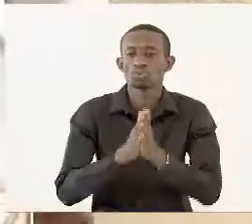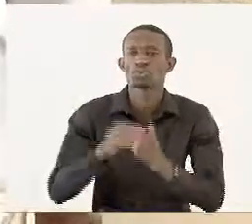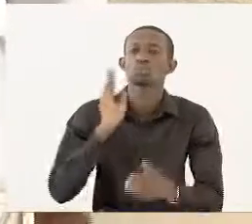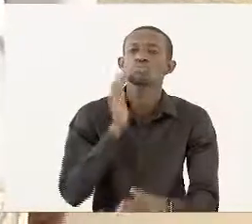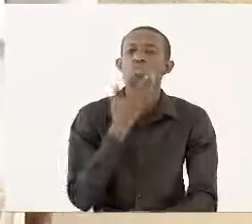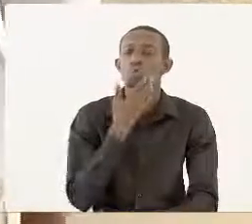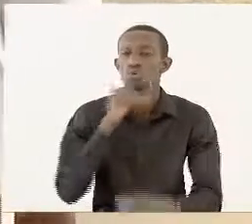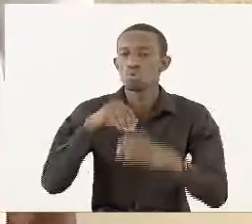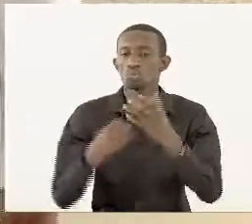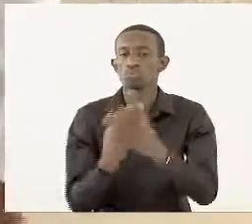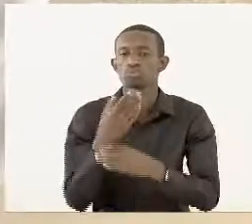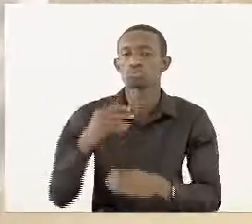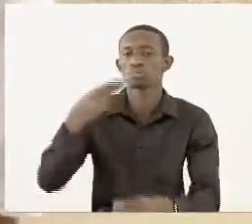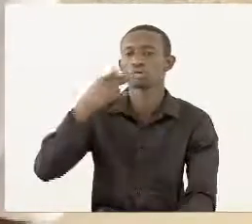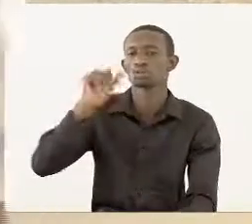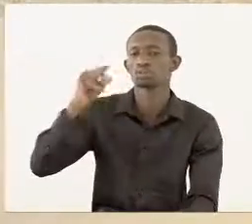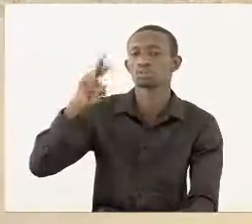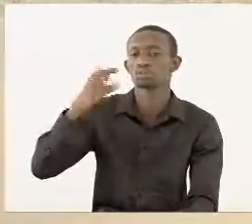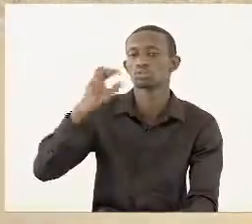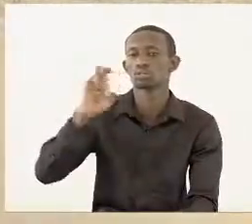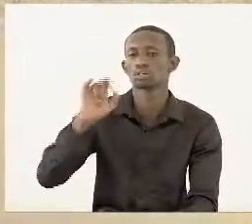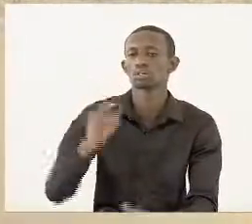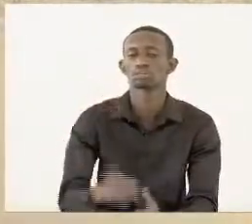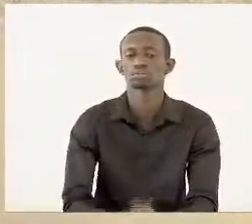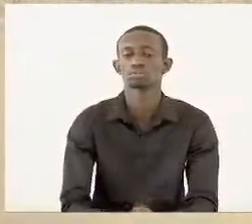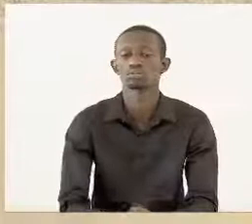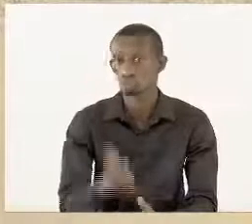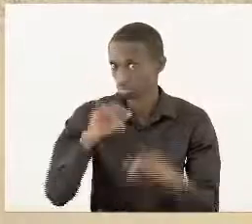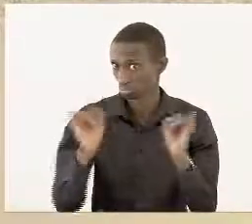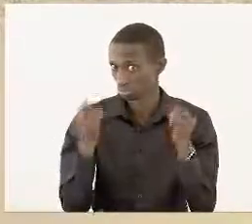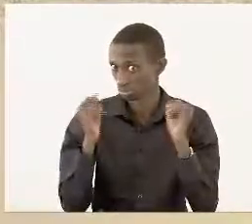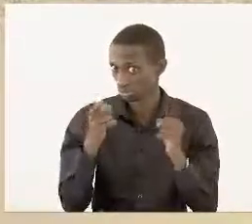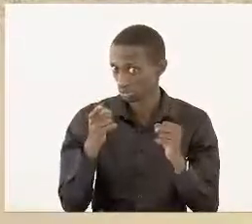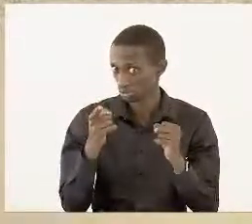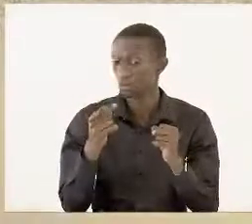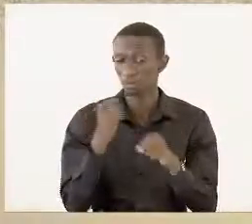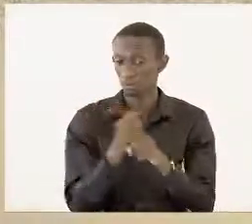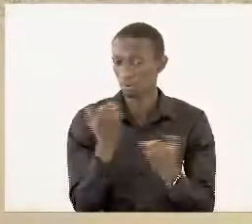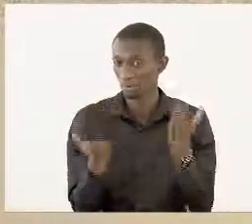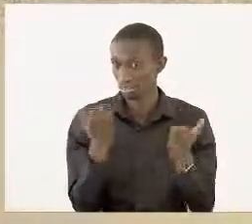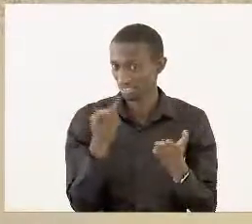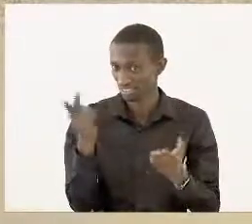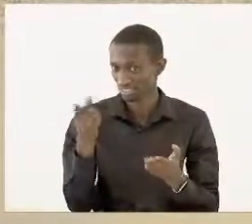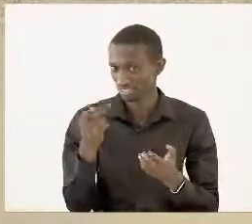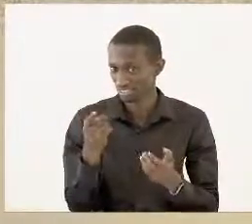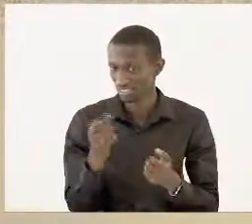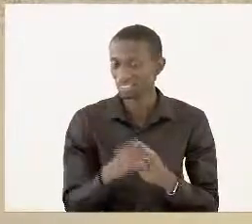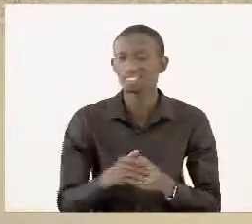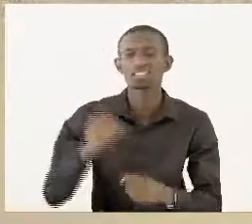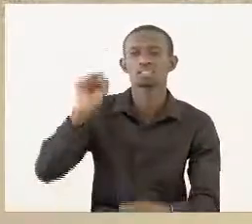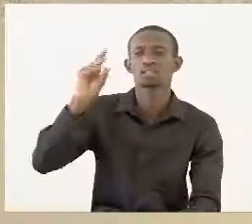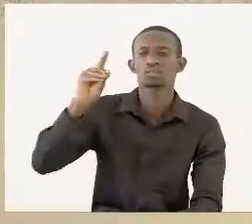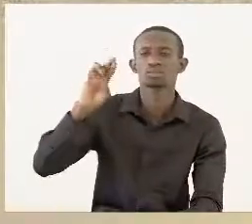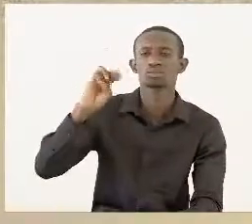we produce a hydroxide and hydrogen gas. Can you try and complete that equation? Sodium